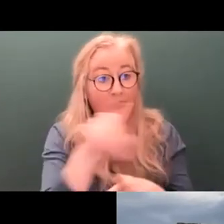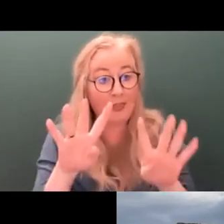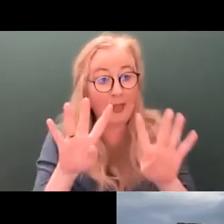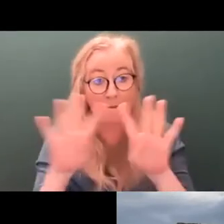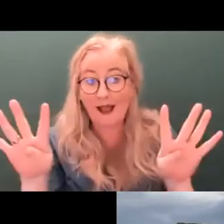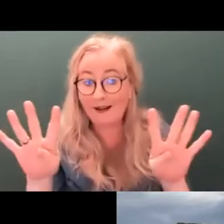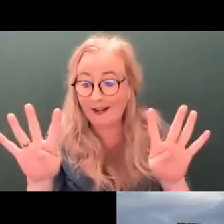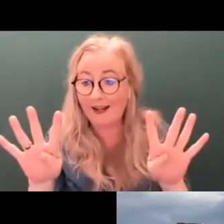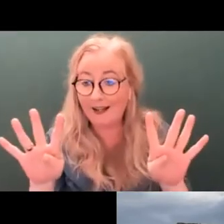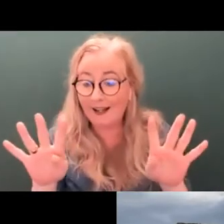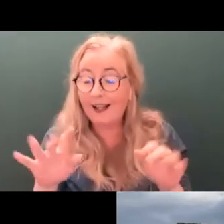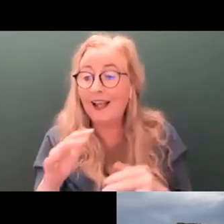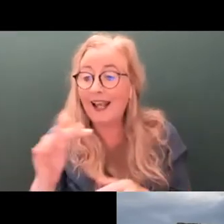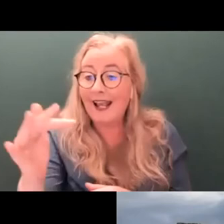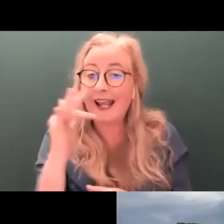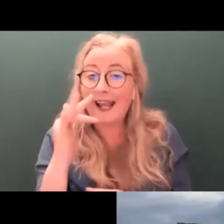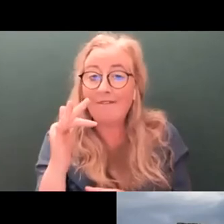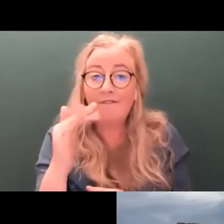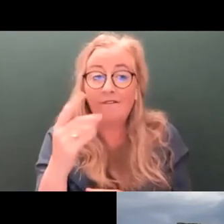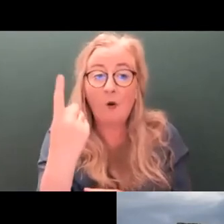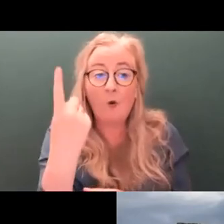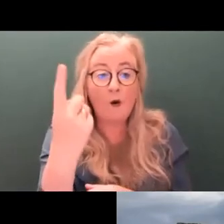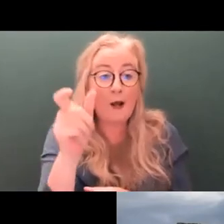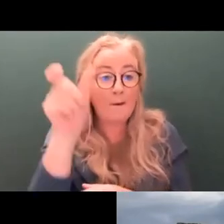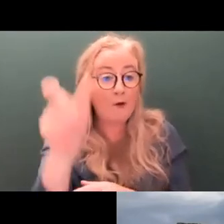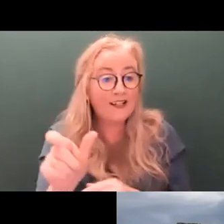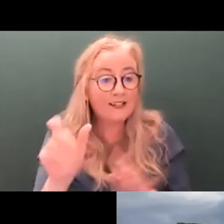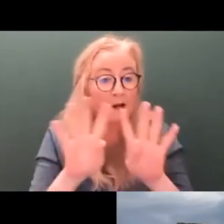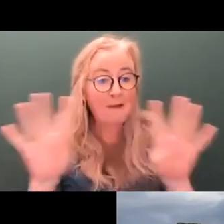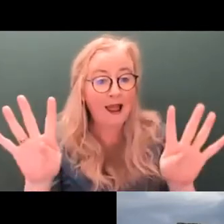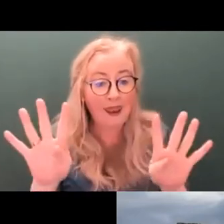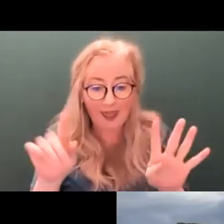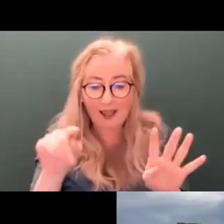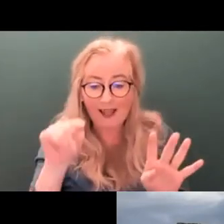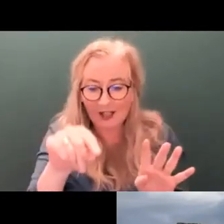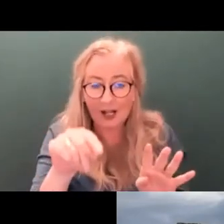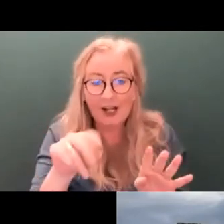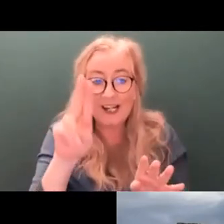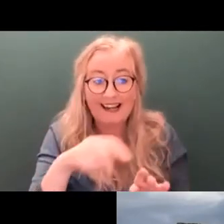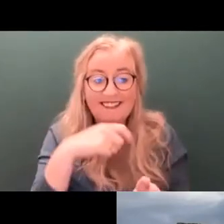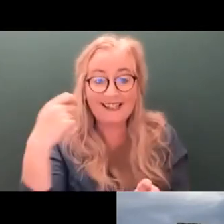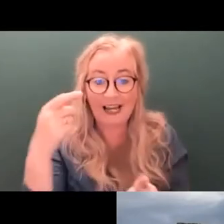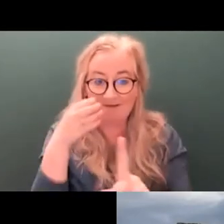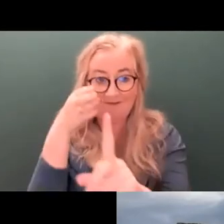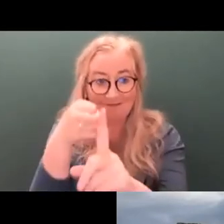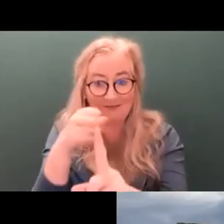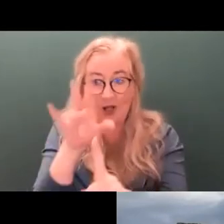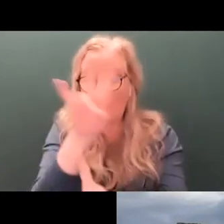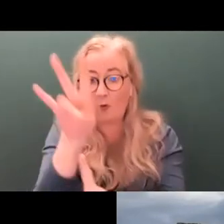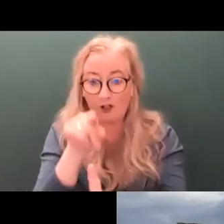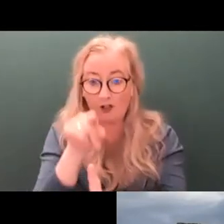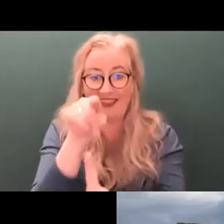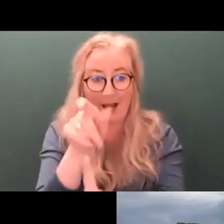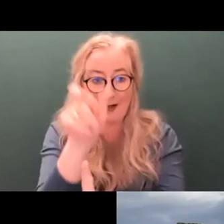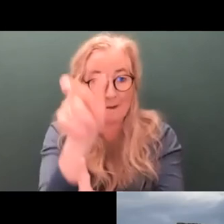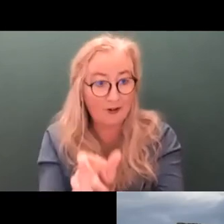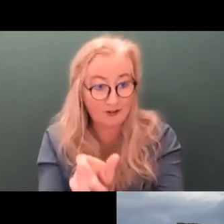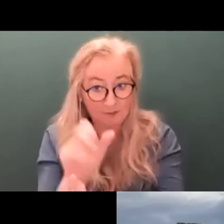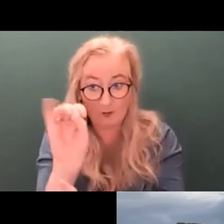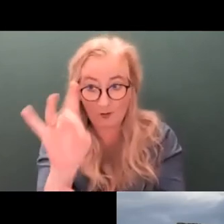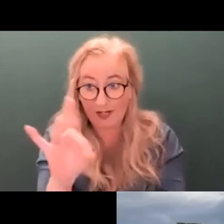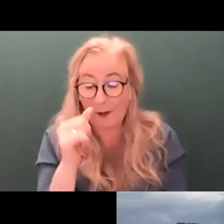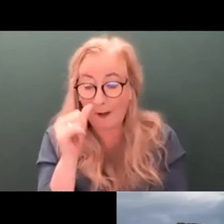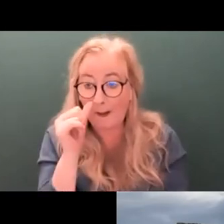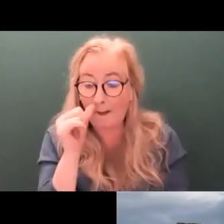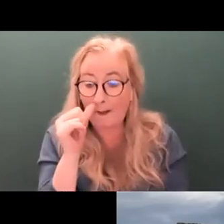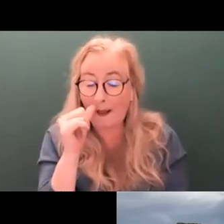If it's if it's particularly for one of the panelists, then just if you can specify that, that would be helpful. And Lorcan,